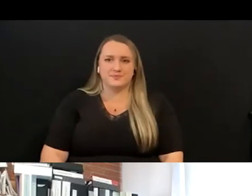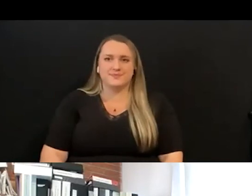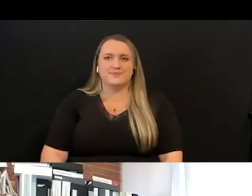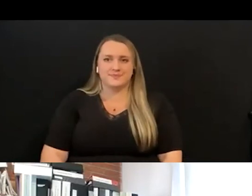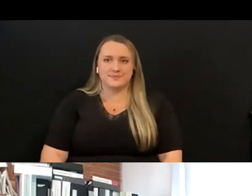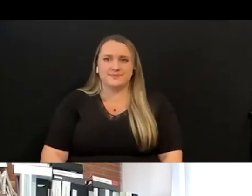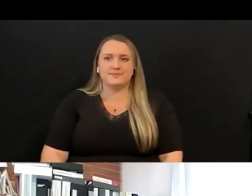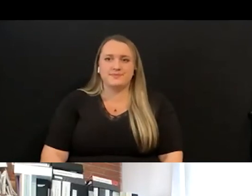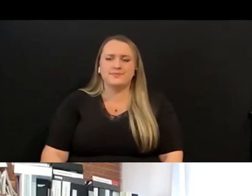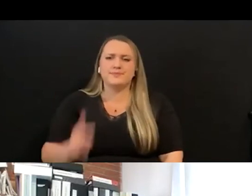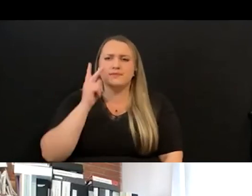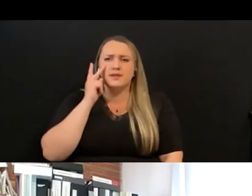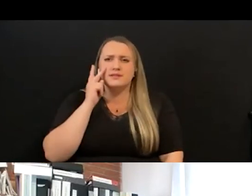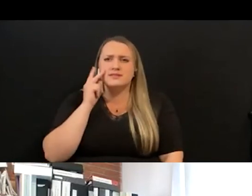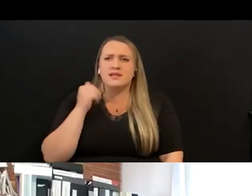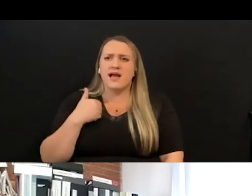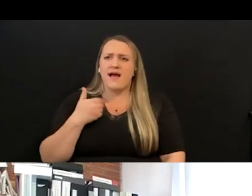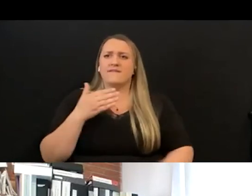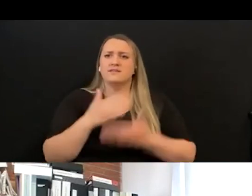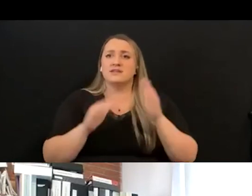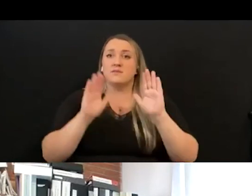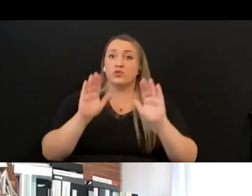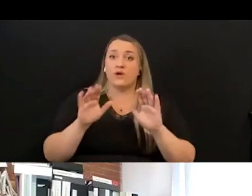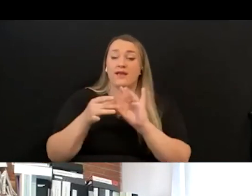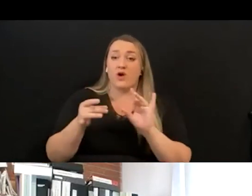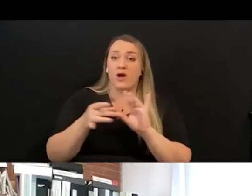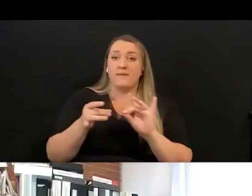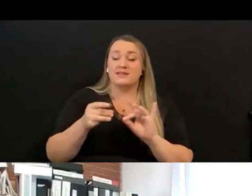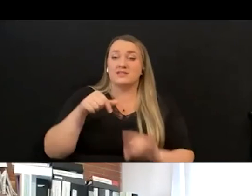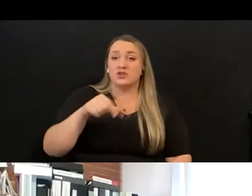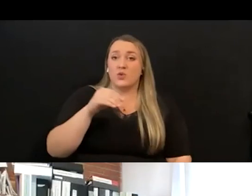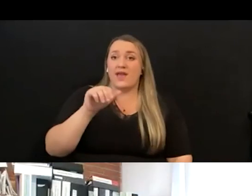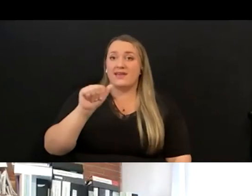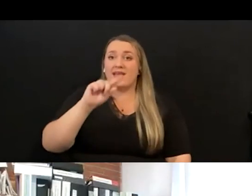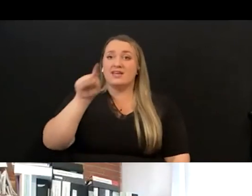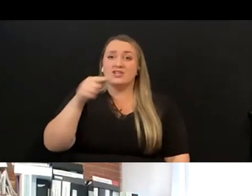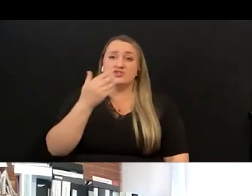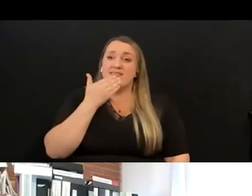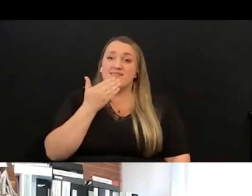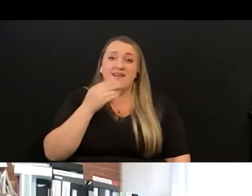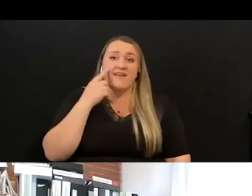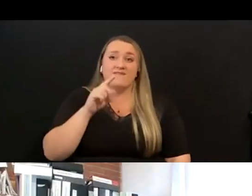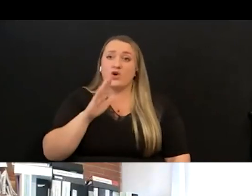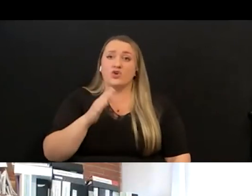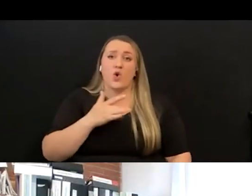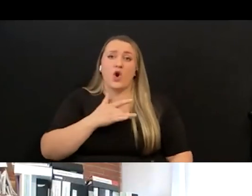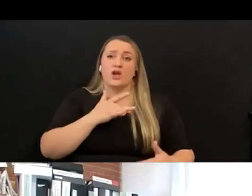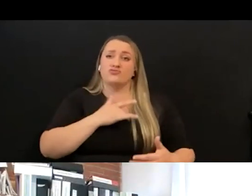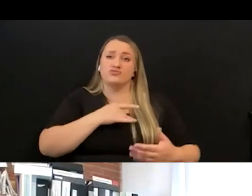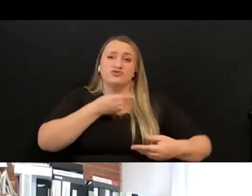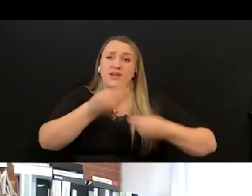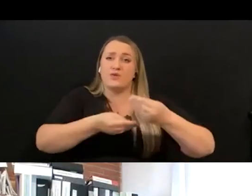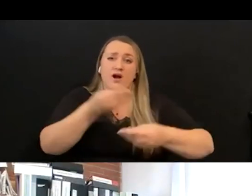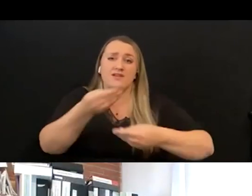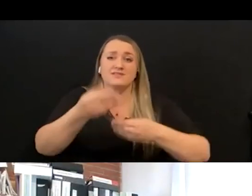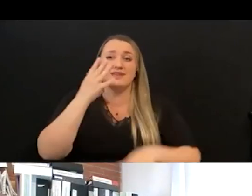Let's see. We've gotten some great comments in the Q&A just thanking the panel for your generosity and experience.